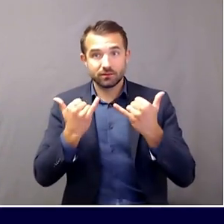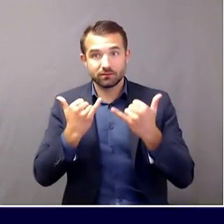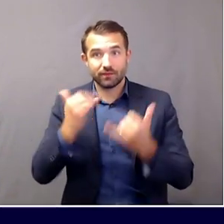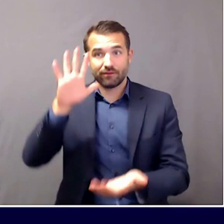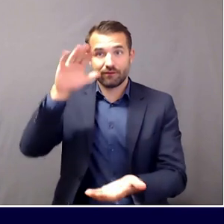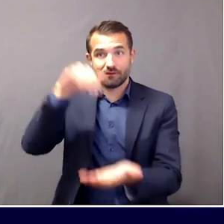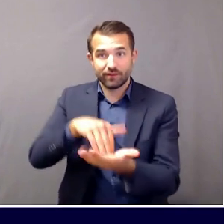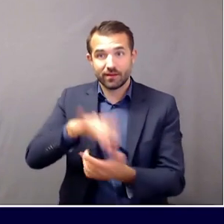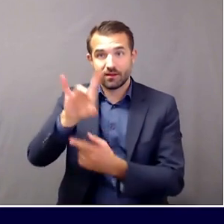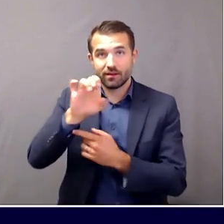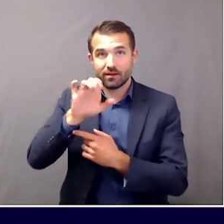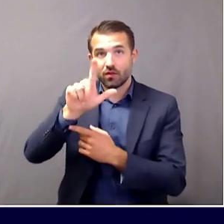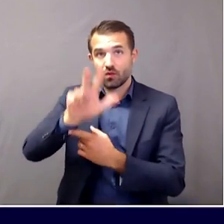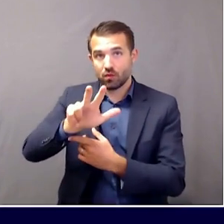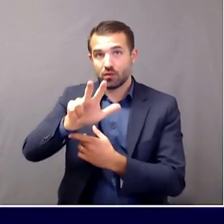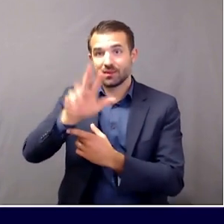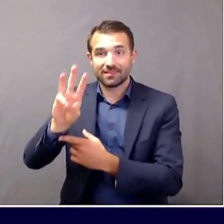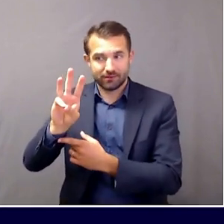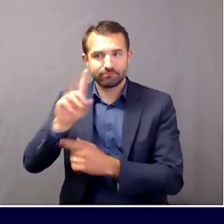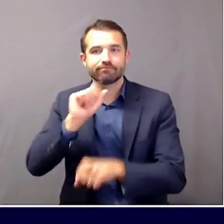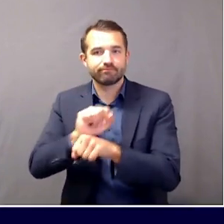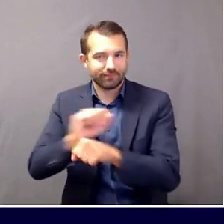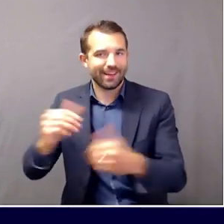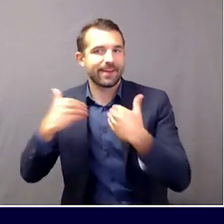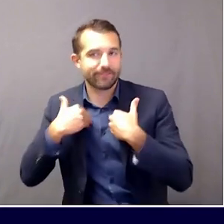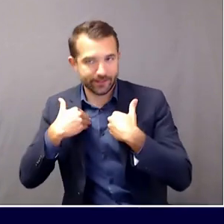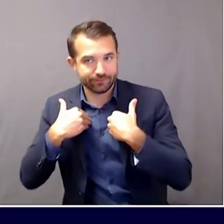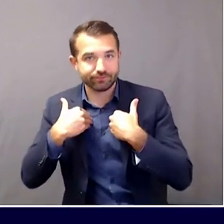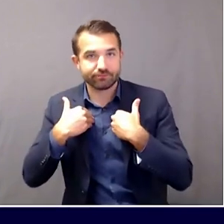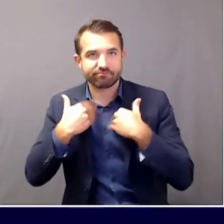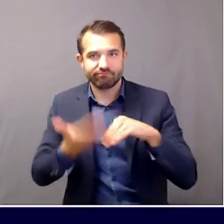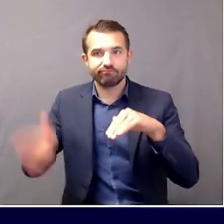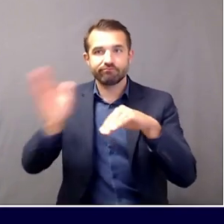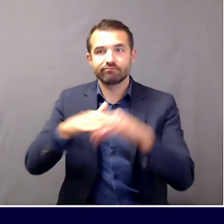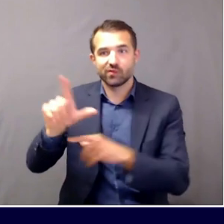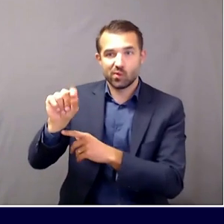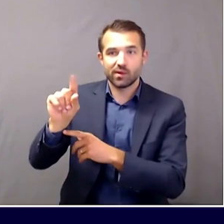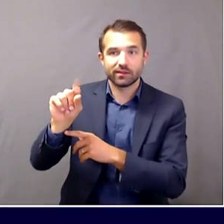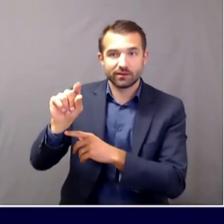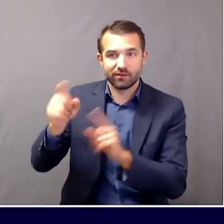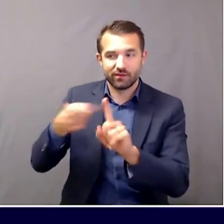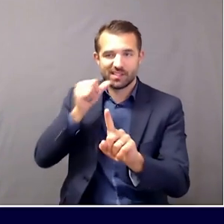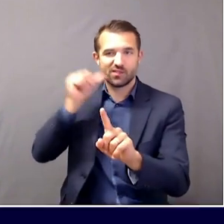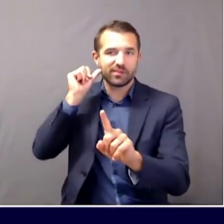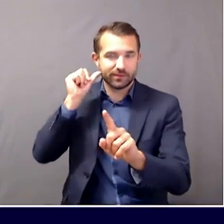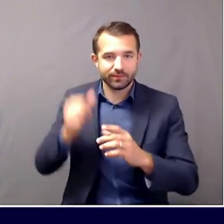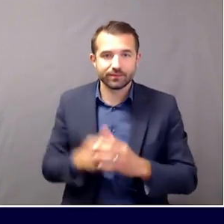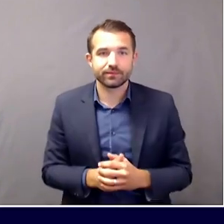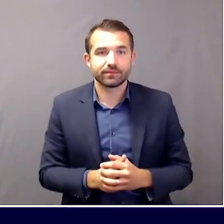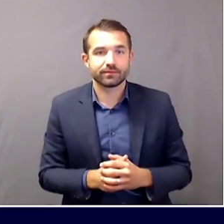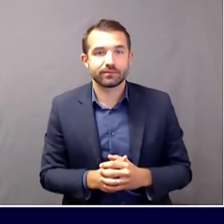5,836 cases of COVID-19, representing an increase of 20 cases since yesterday. Of those,